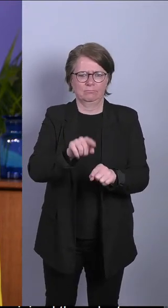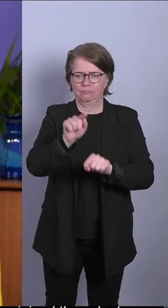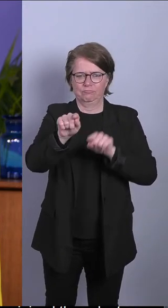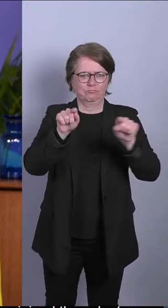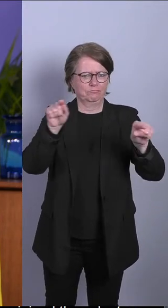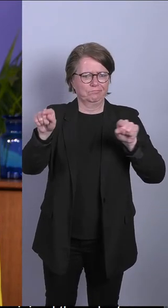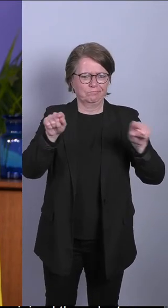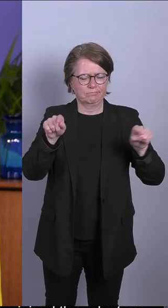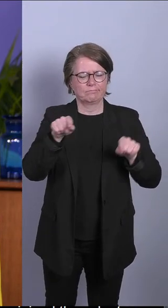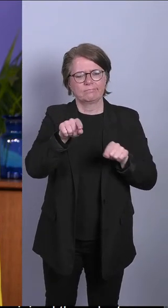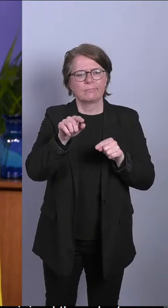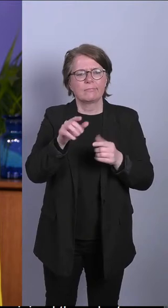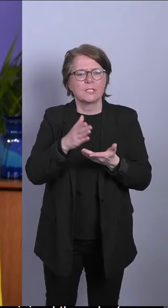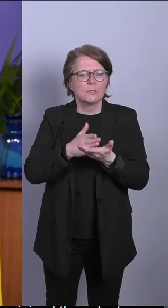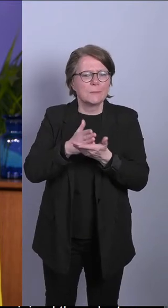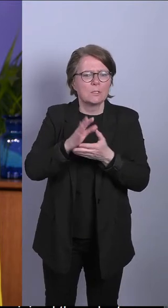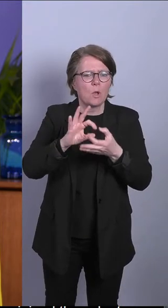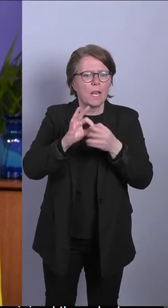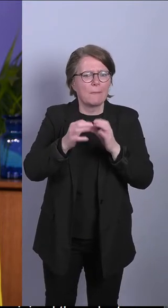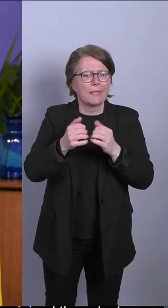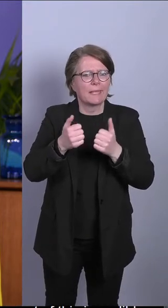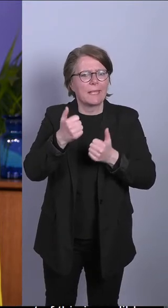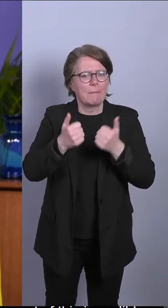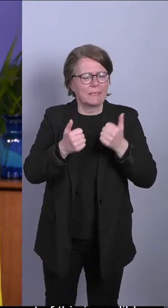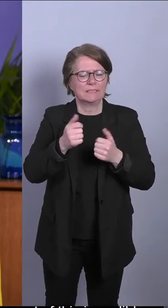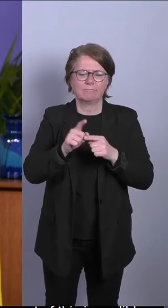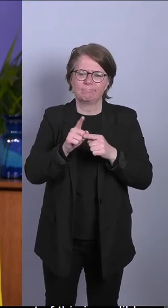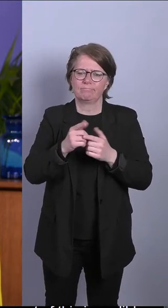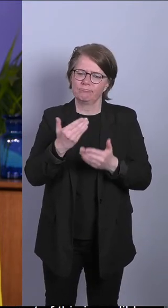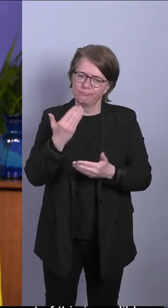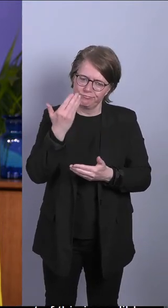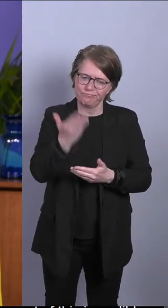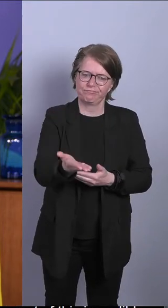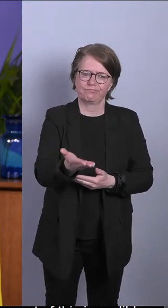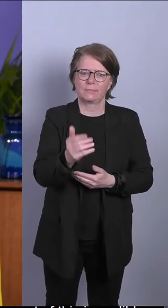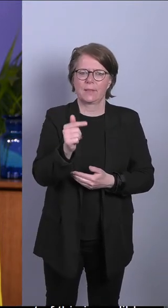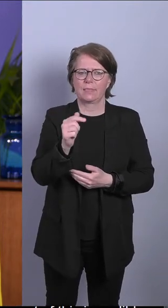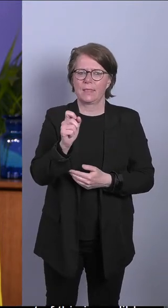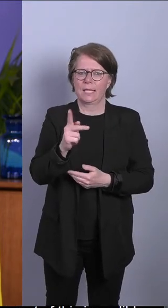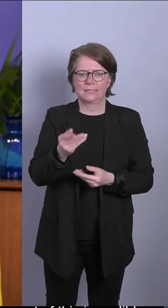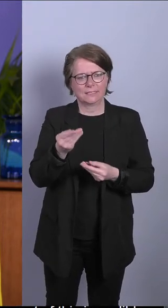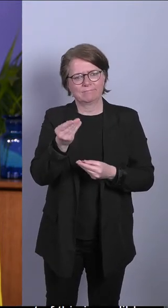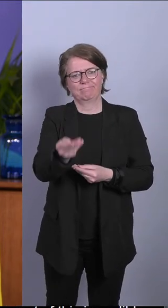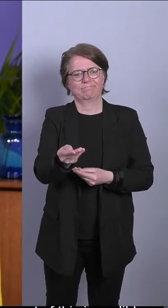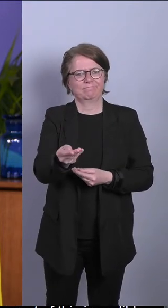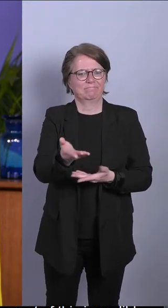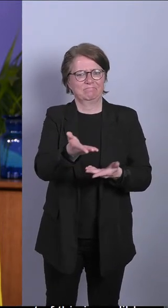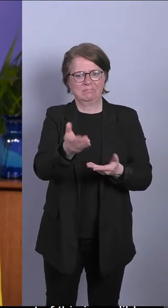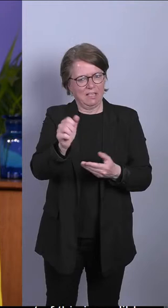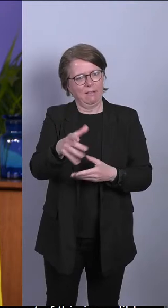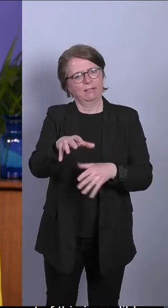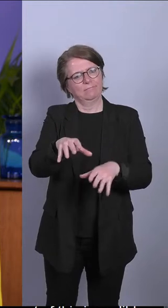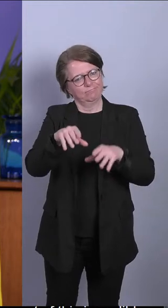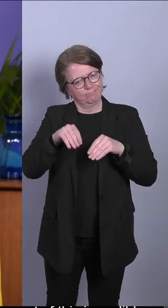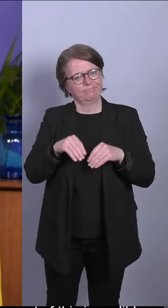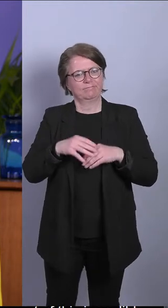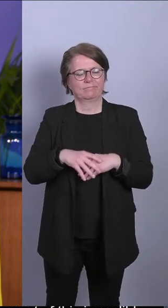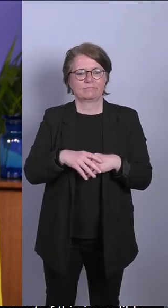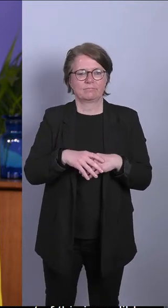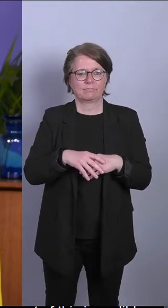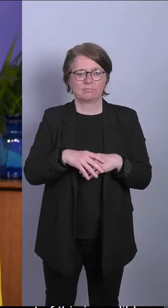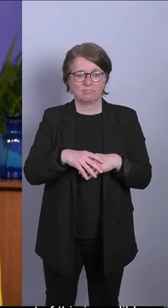And for me, it was also an opportunity to bring people together who have the same beliefs and values and